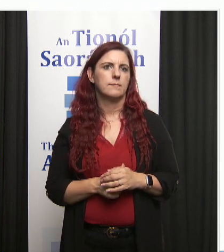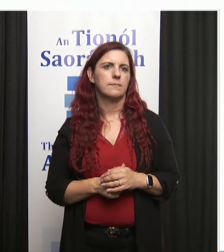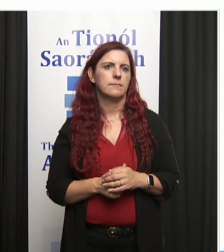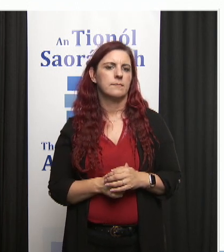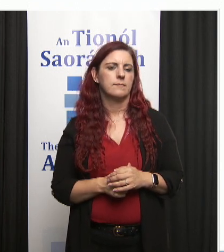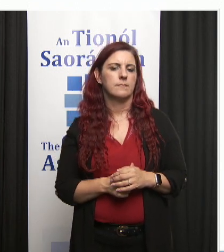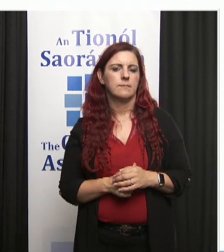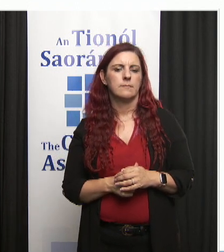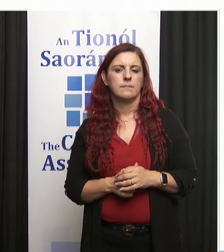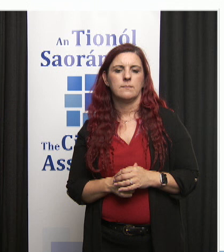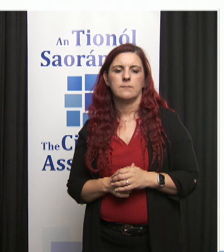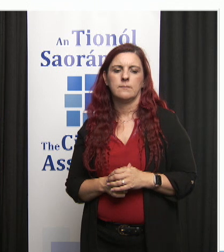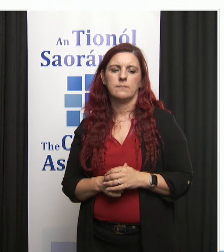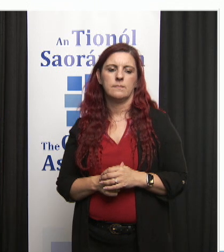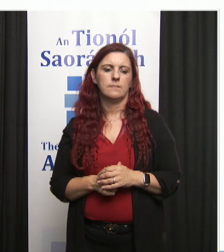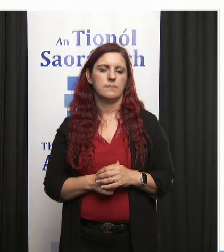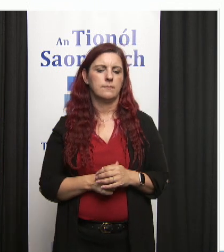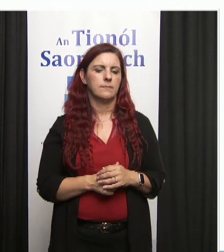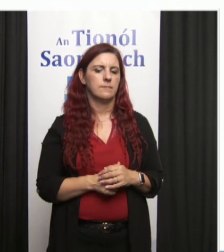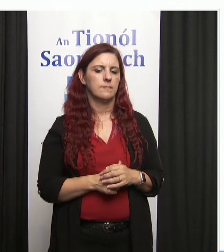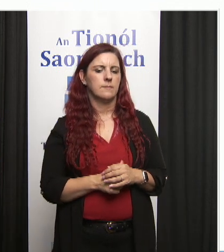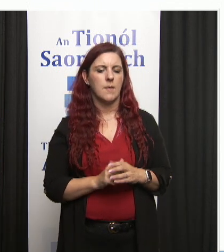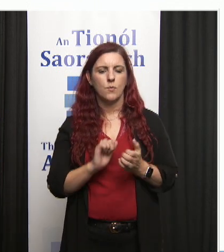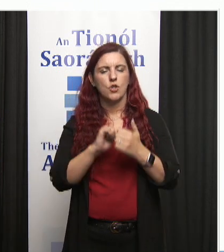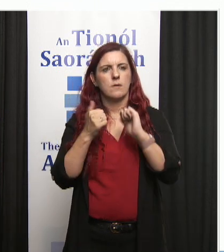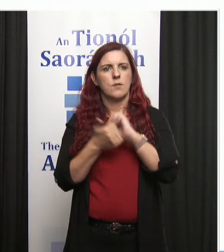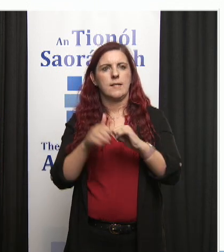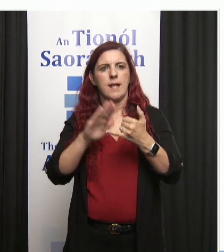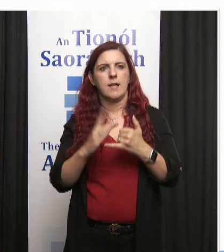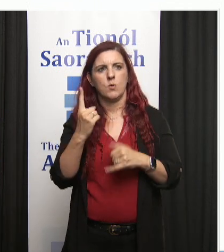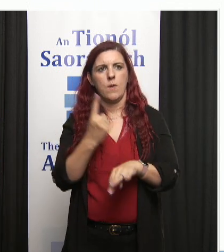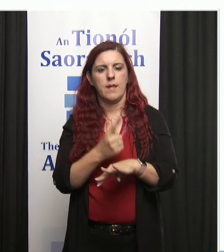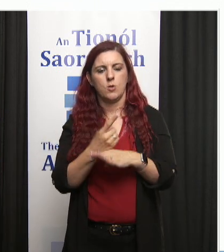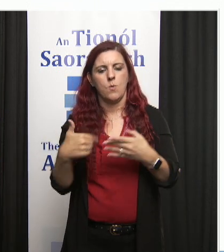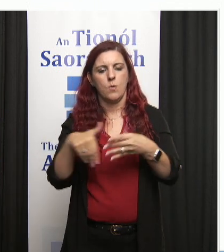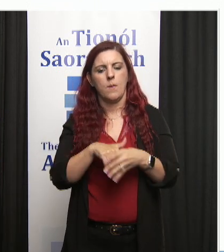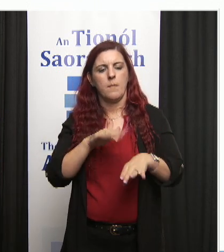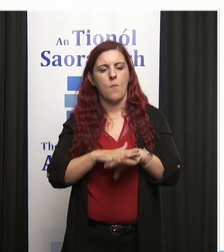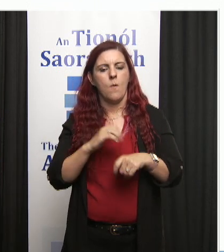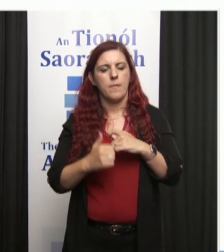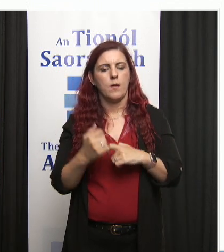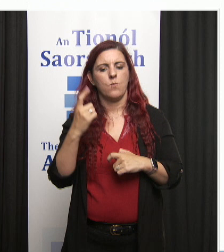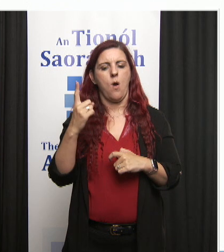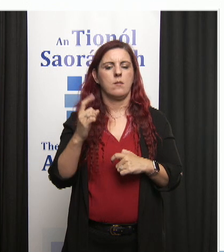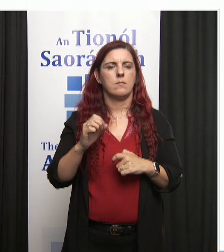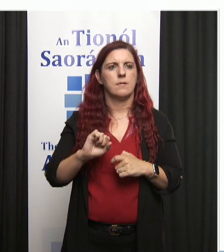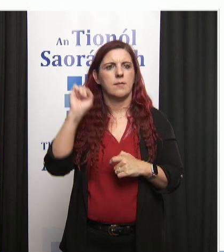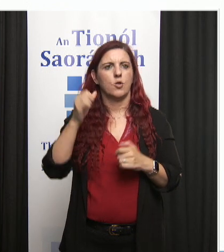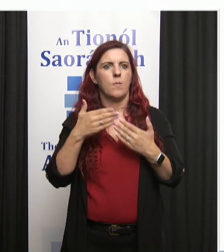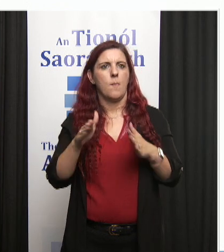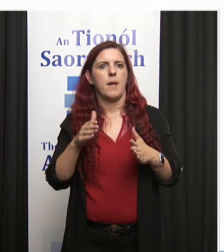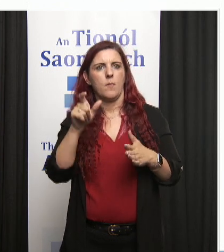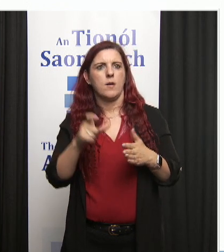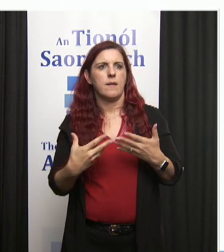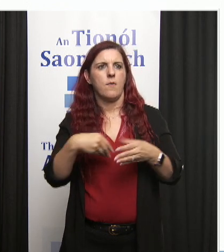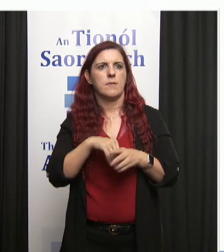features of DEM. We just changed the last point to include more than one senior public servant from different departments and